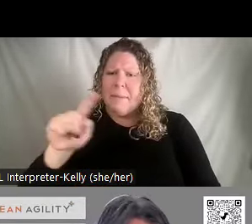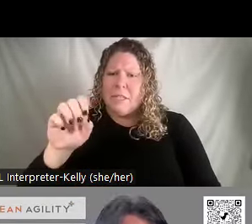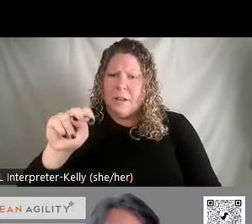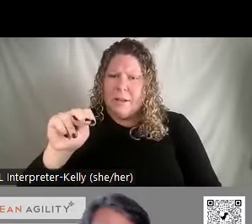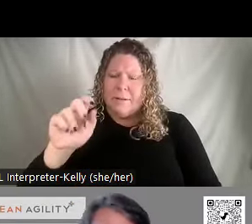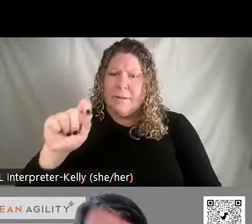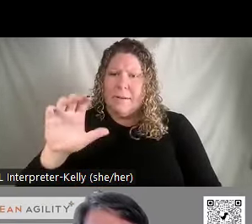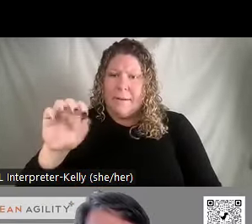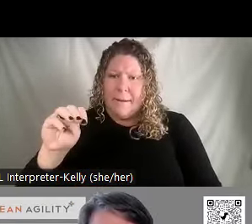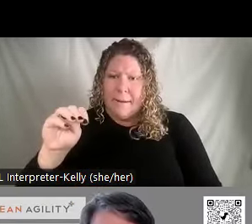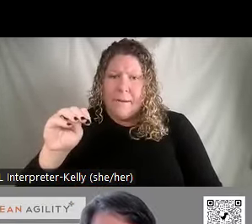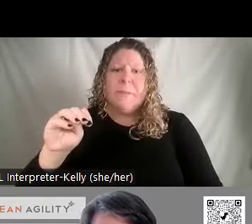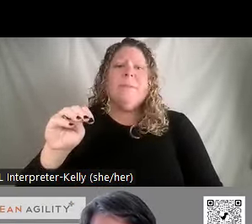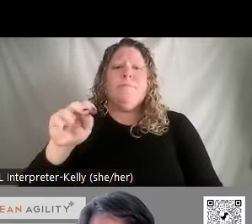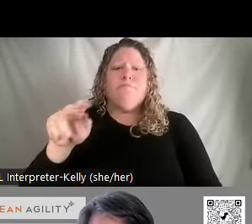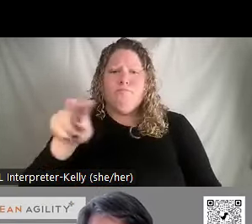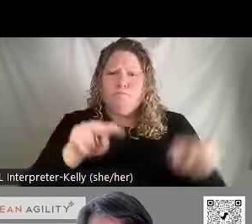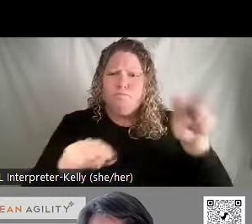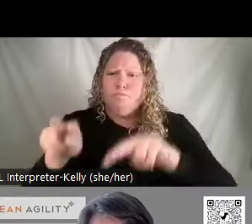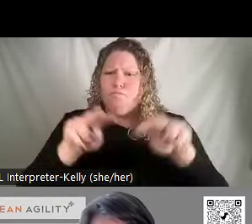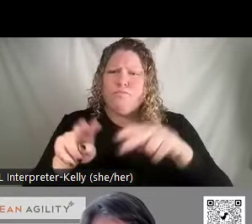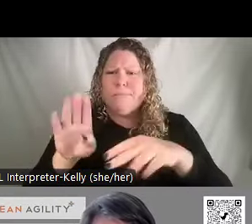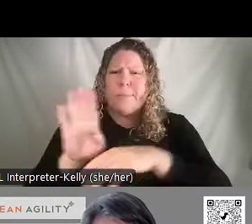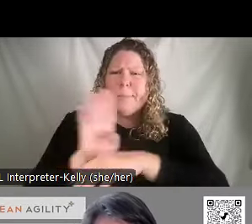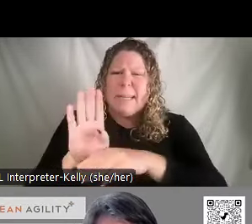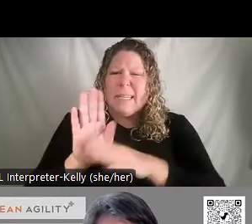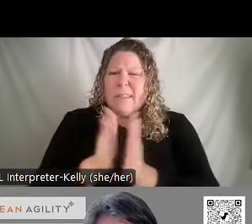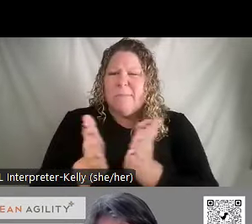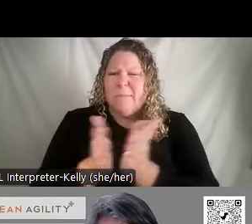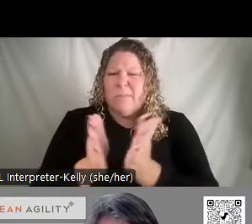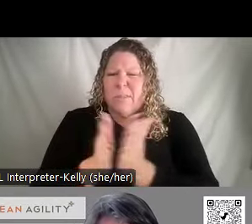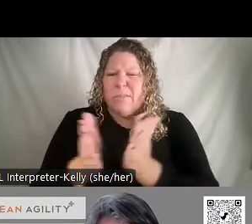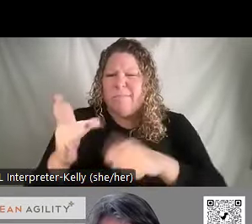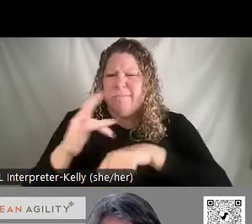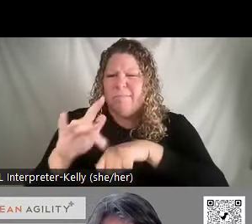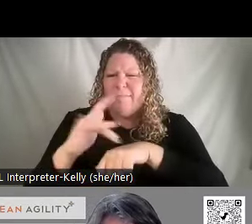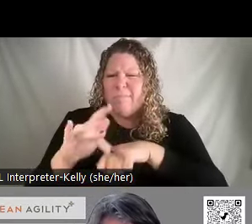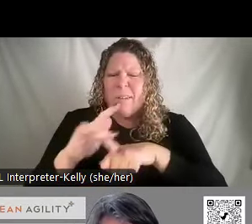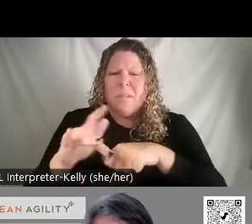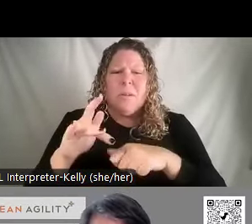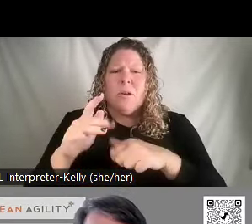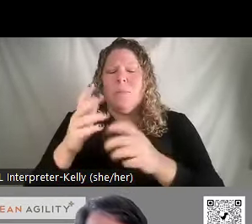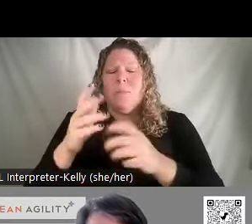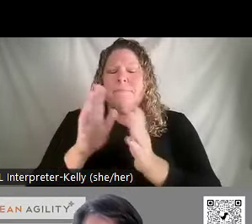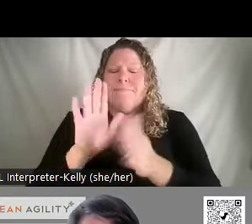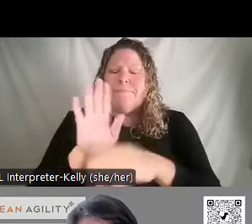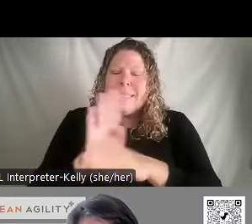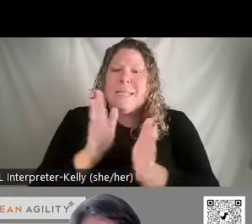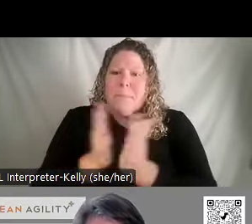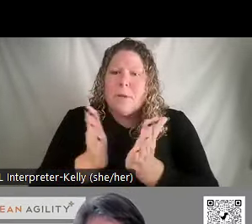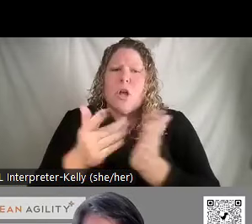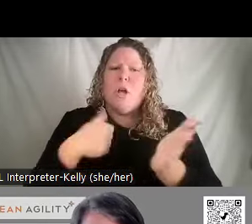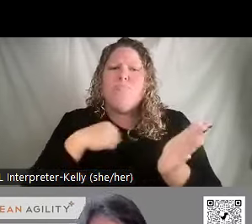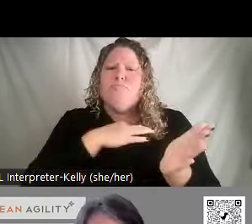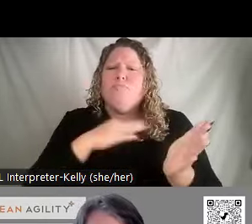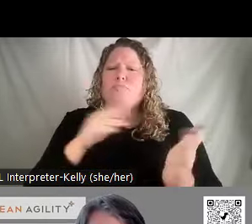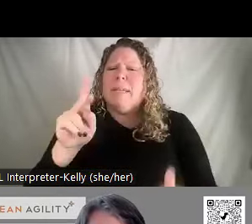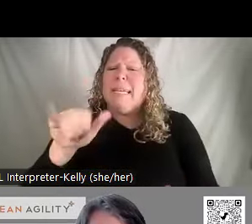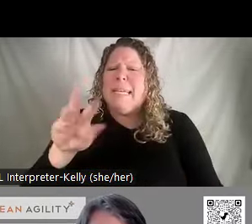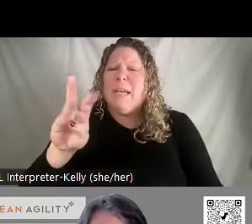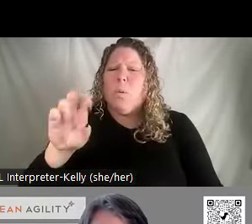a keyword search of business books in Amazon.com, and I looked at how many books have the keyword strategy in them. Like